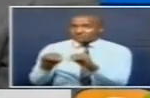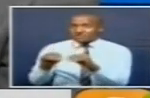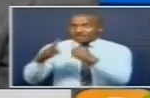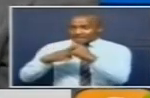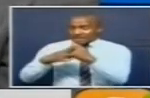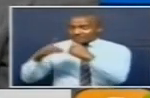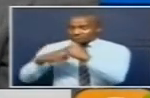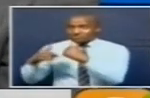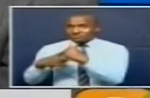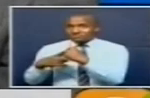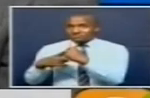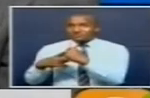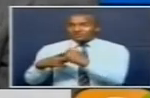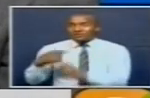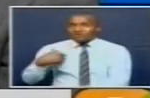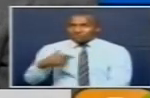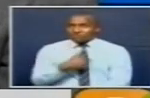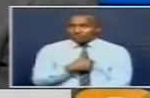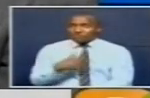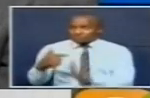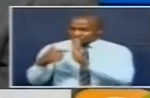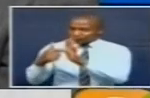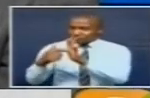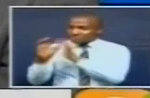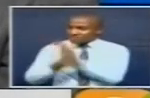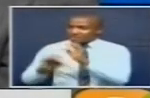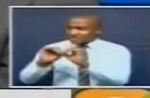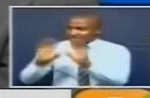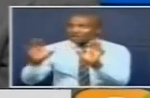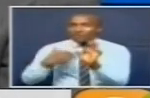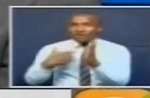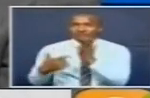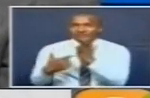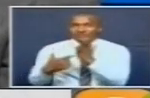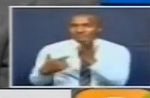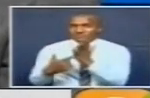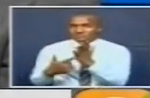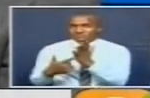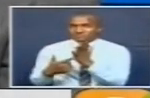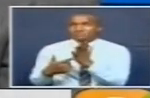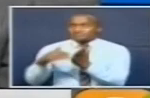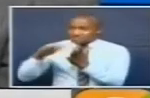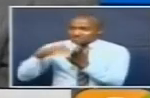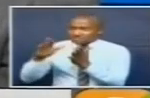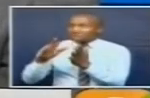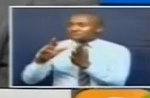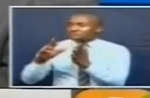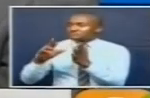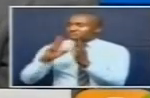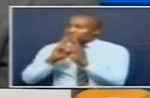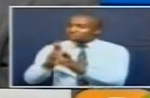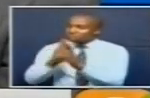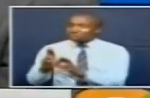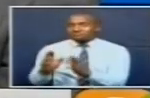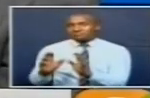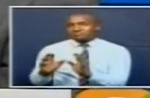June we at least demonstrated to the country that we have technology as far as results transmission and verification is concerned,